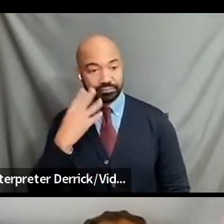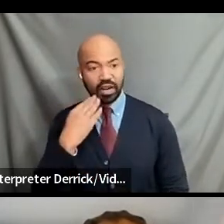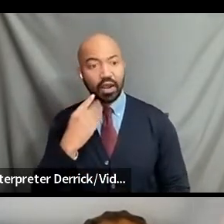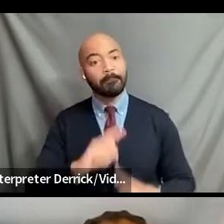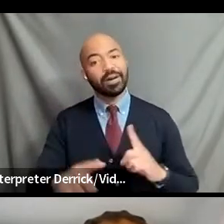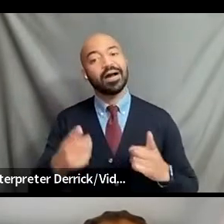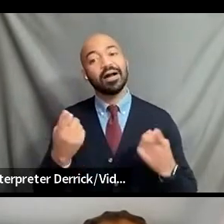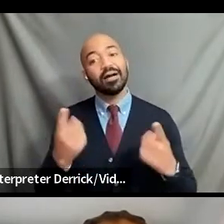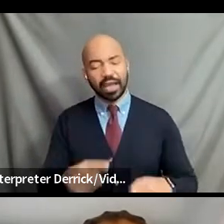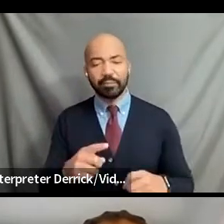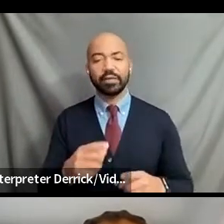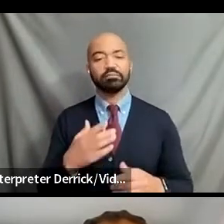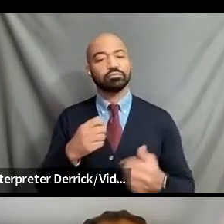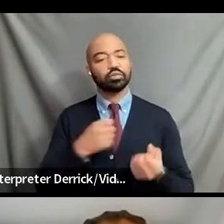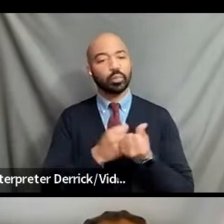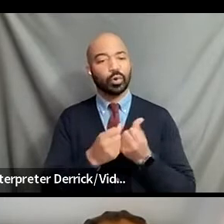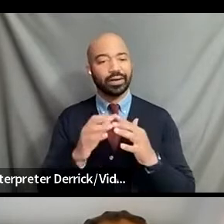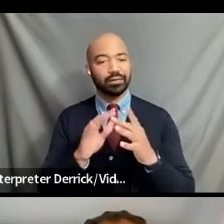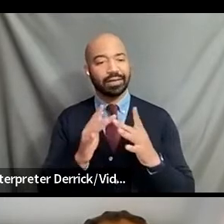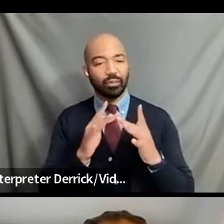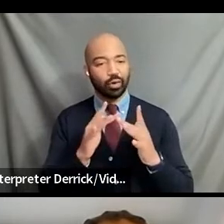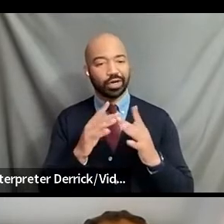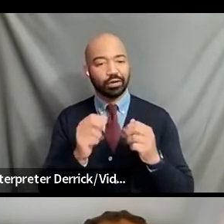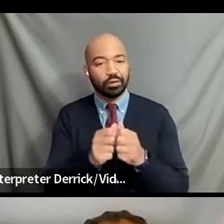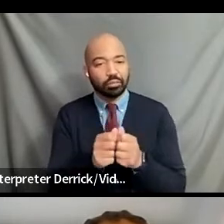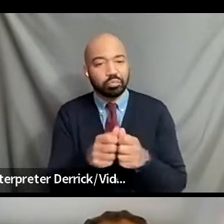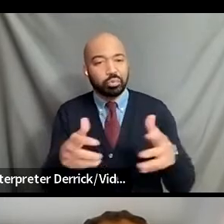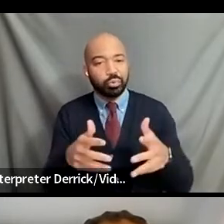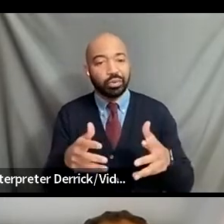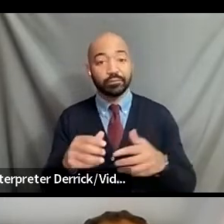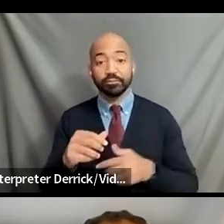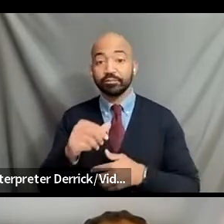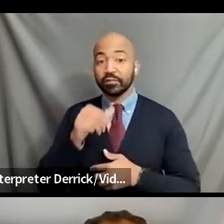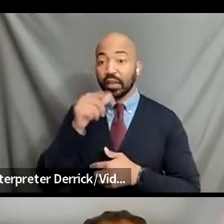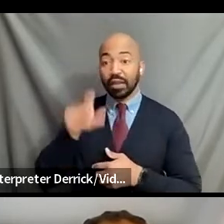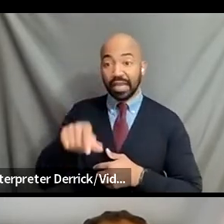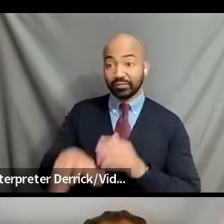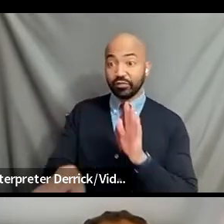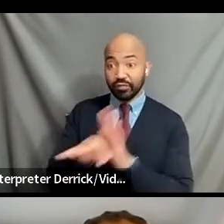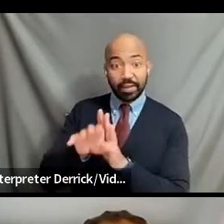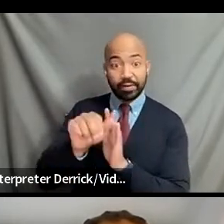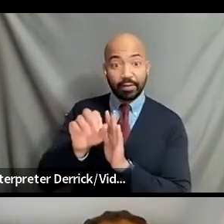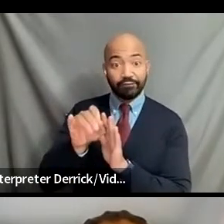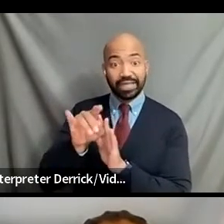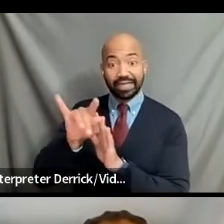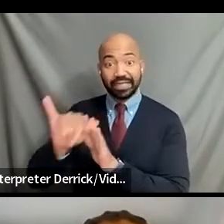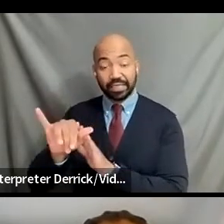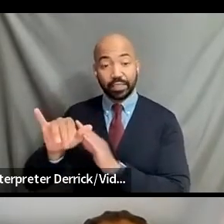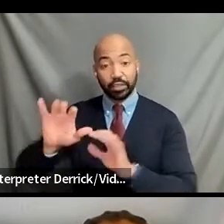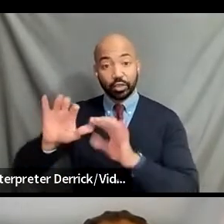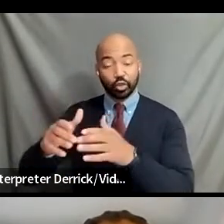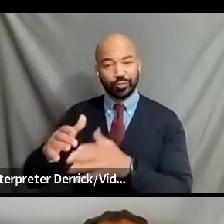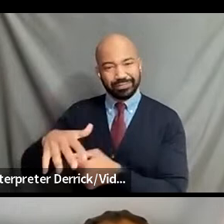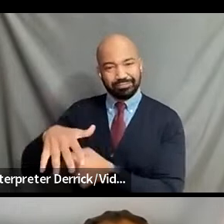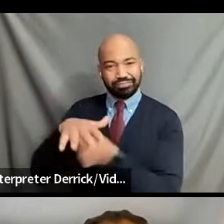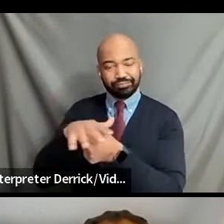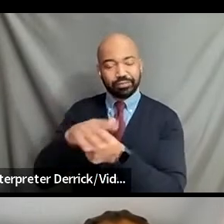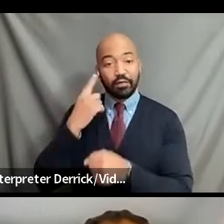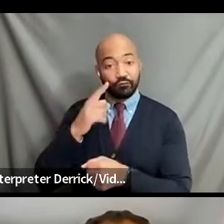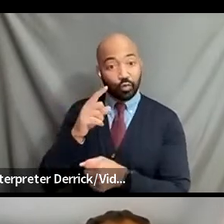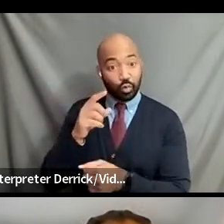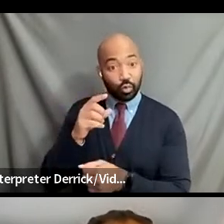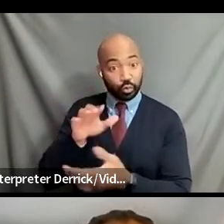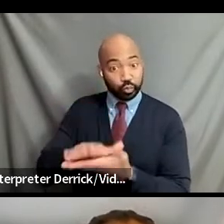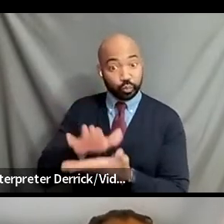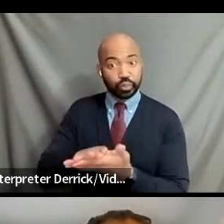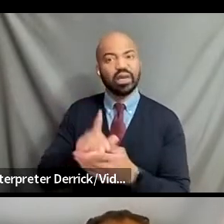support network without having to find affinity groups locally. And so that just took time in terms